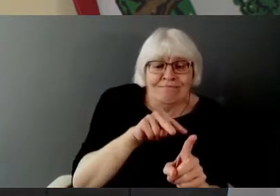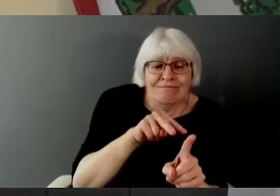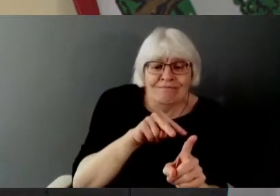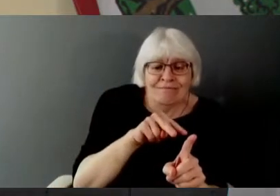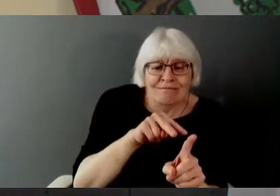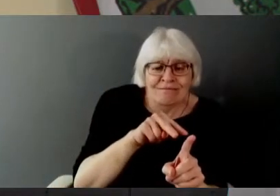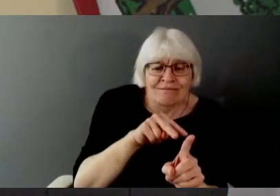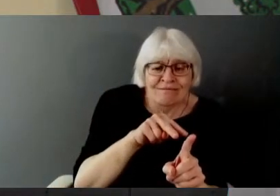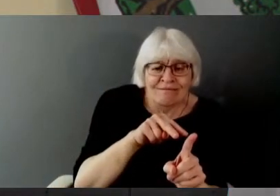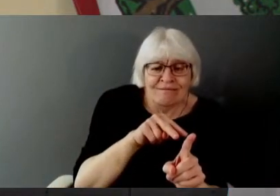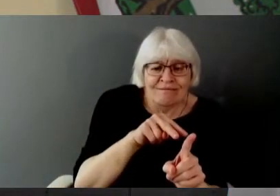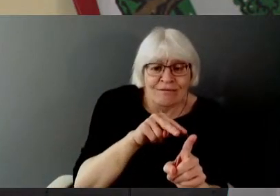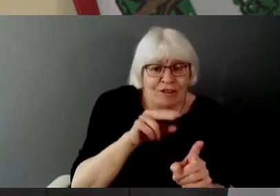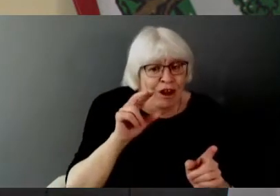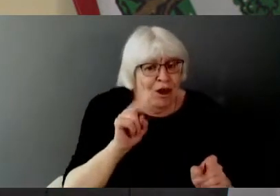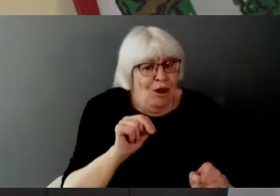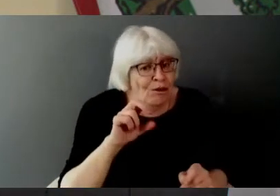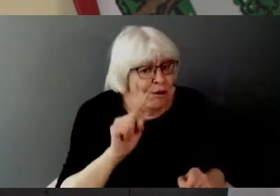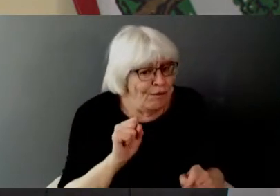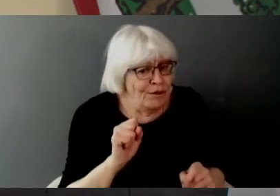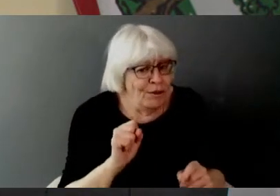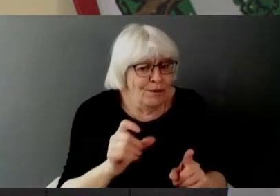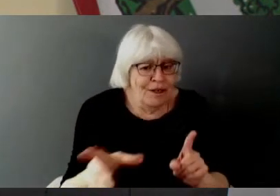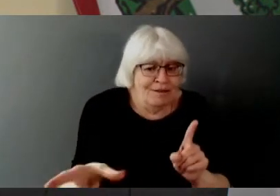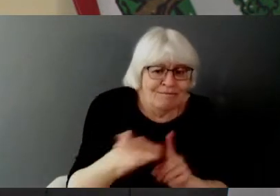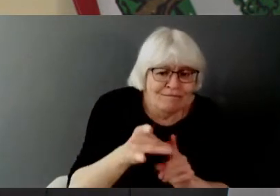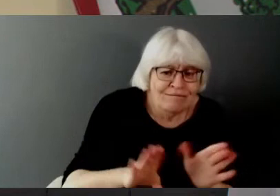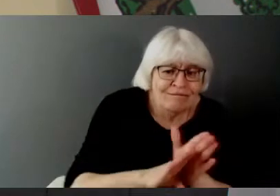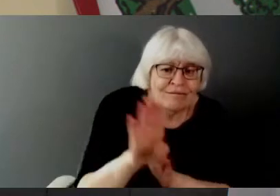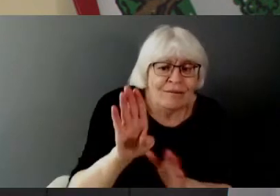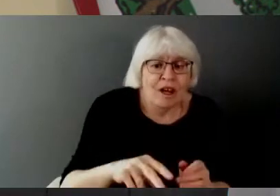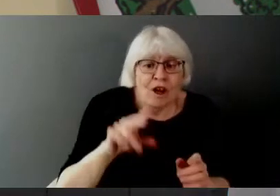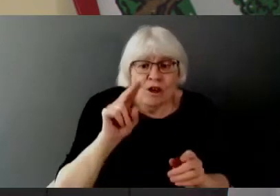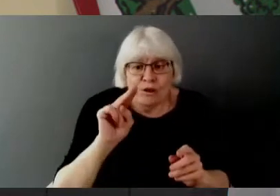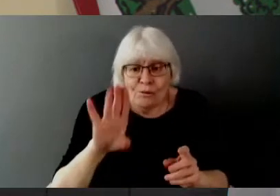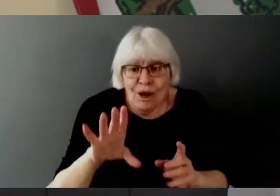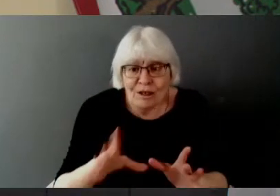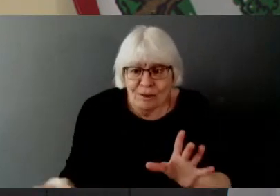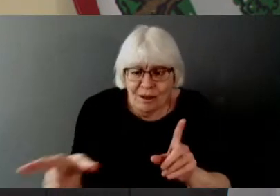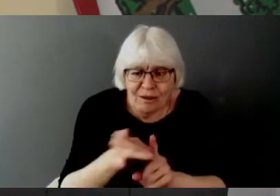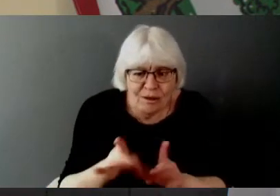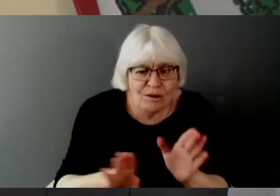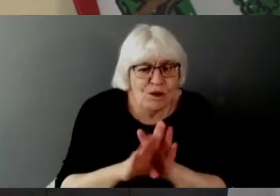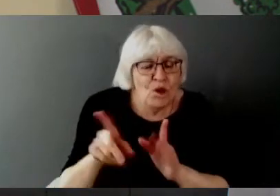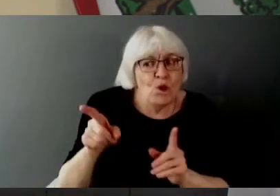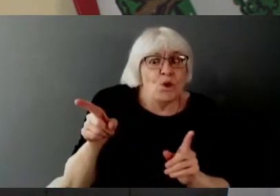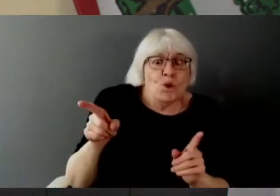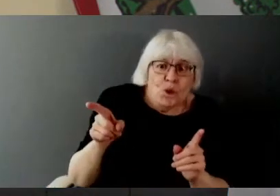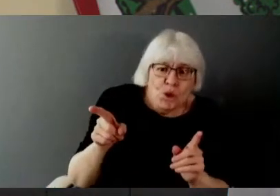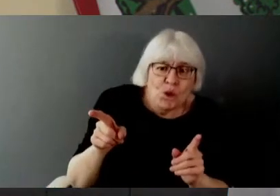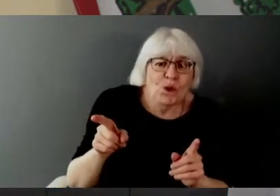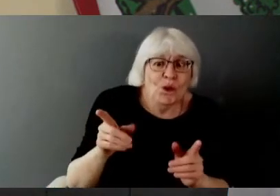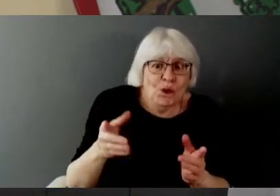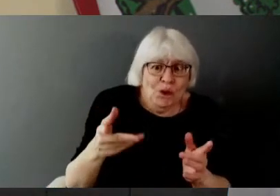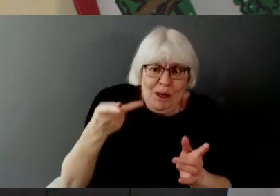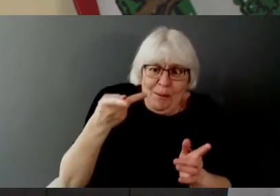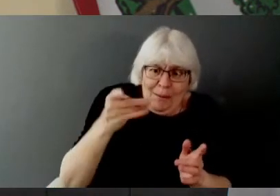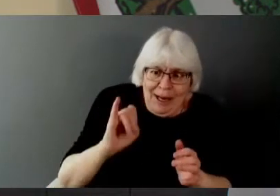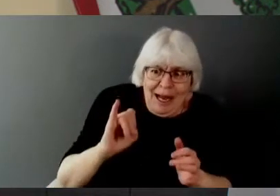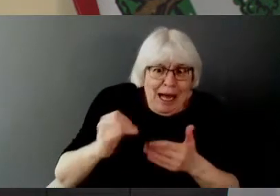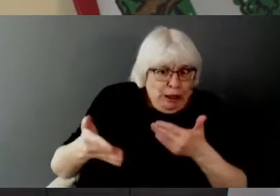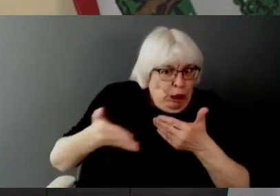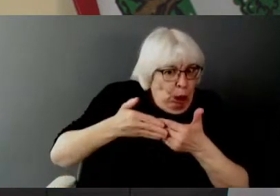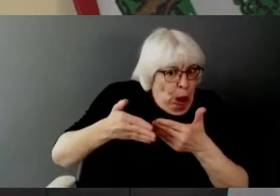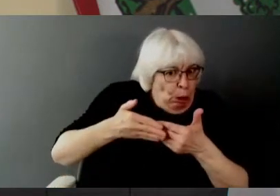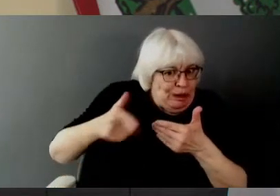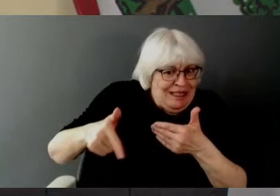in Nova Scotia or New Brunswick, that is a lot closer to us than maybe British Columbia, for example, or other provinces. And I think it